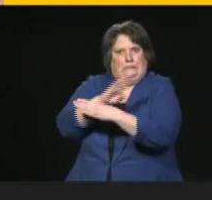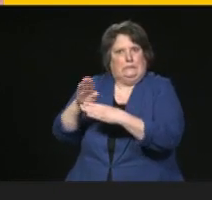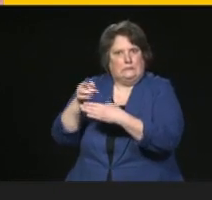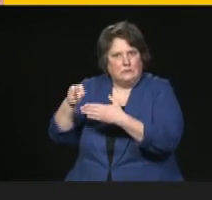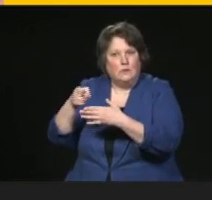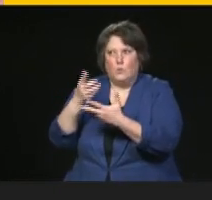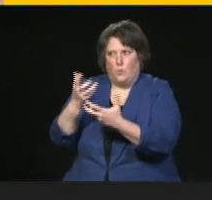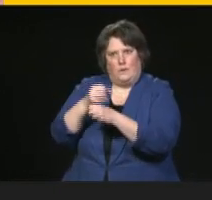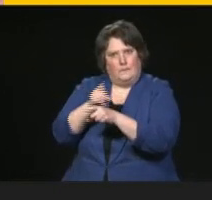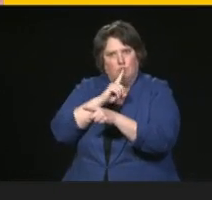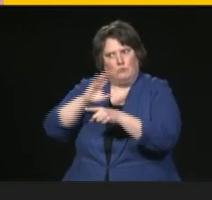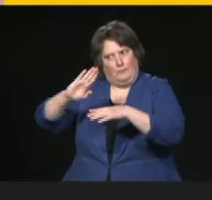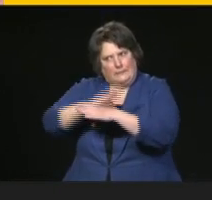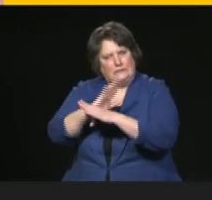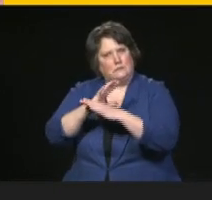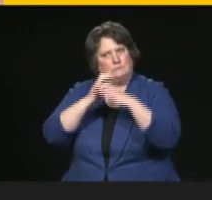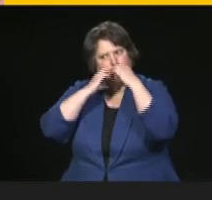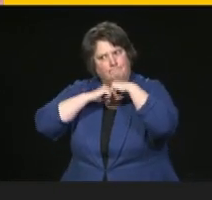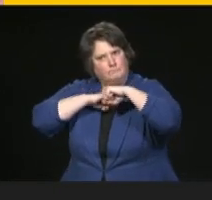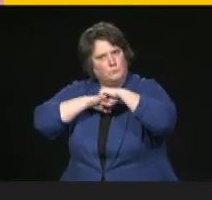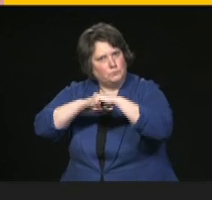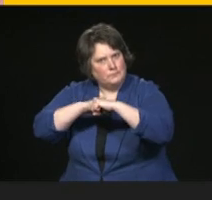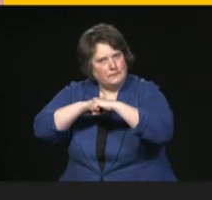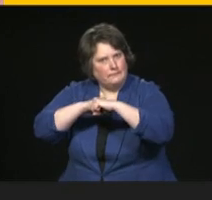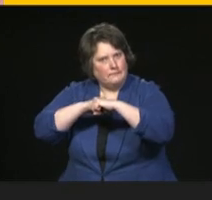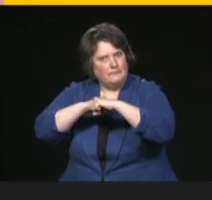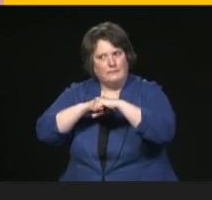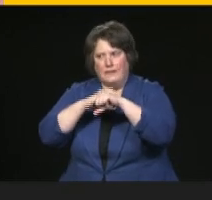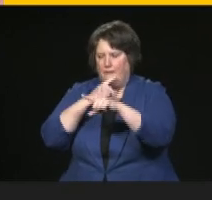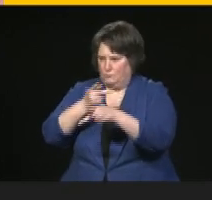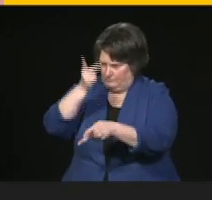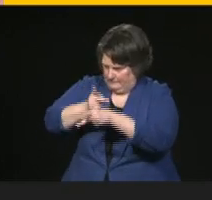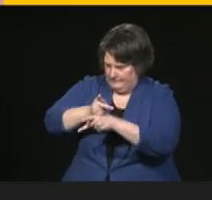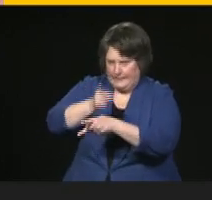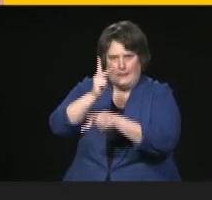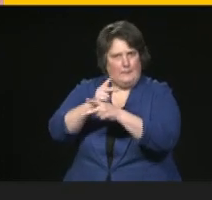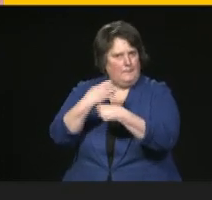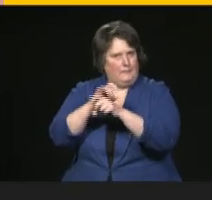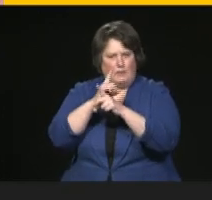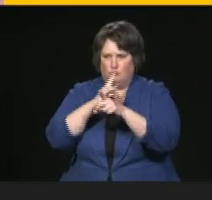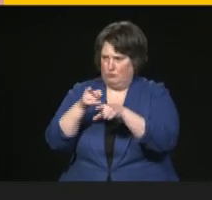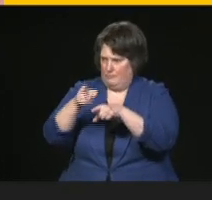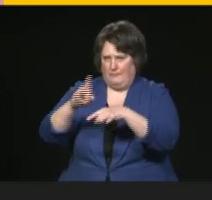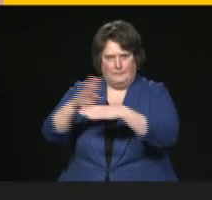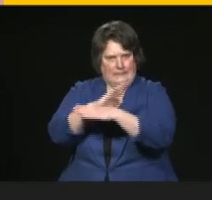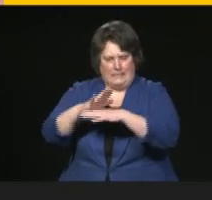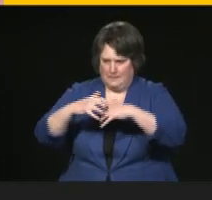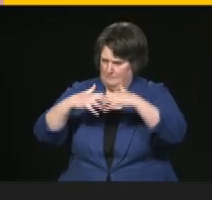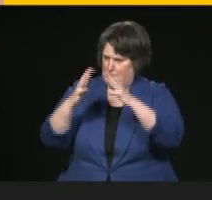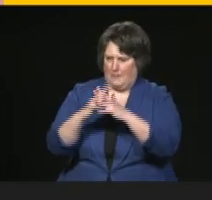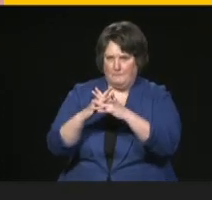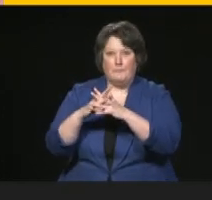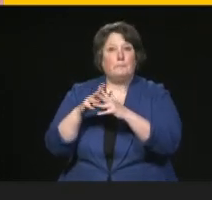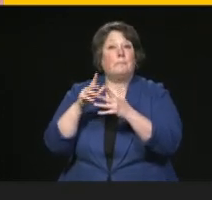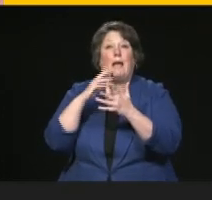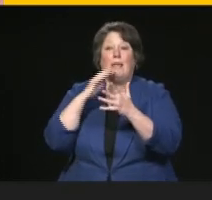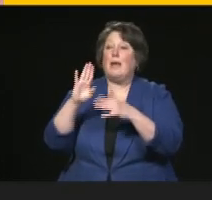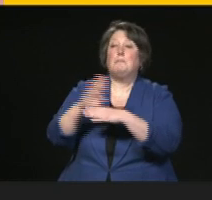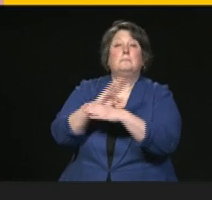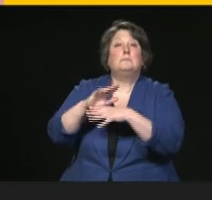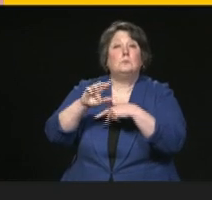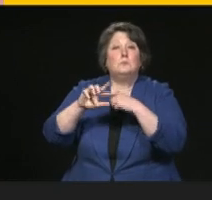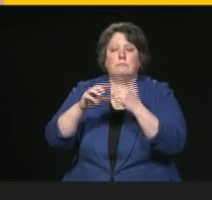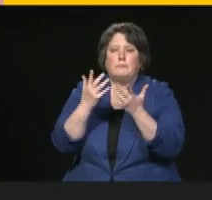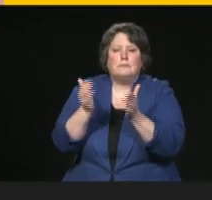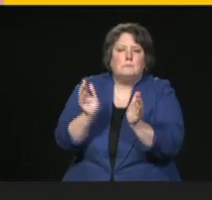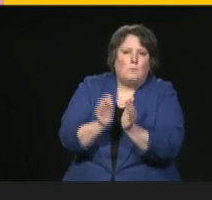the central engine of the plane, namely small and medium-sized enterprises who ensure the growth of our economy.